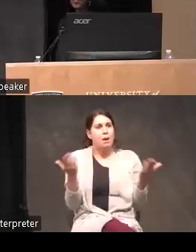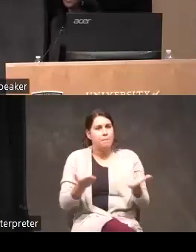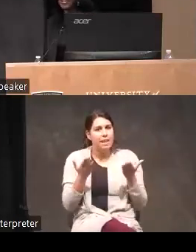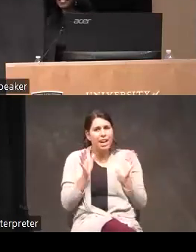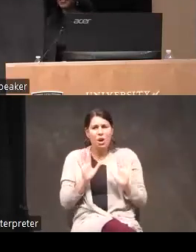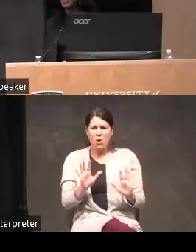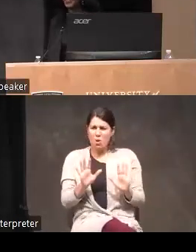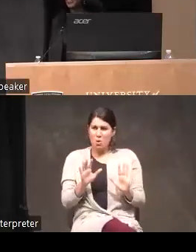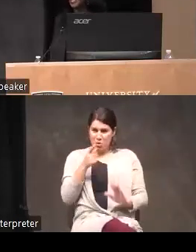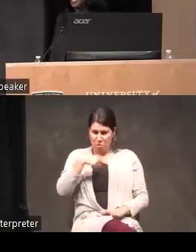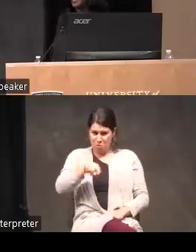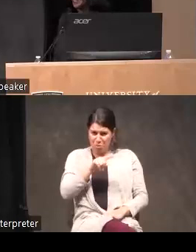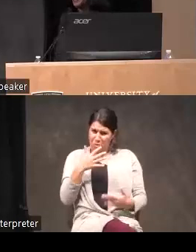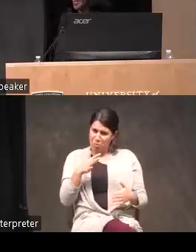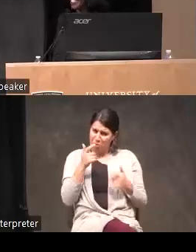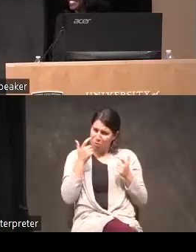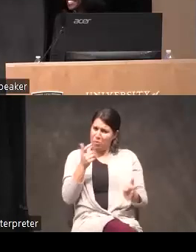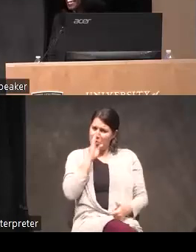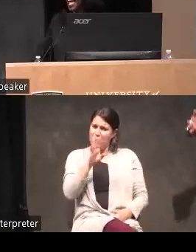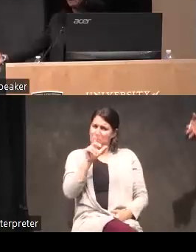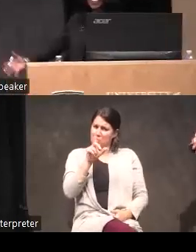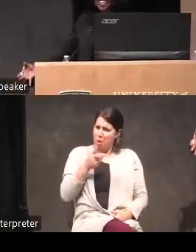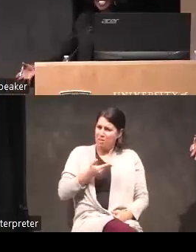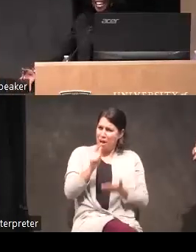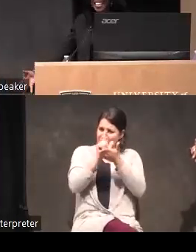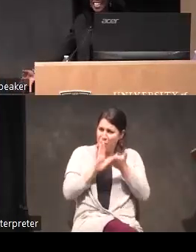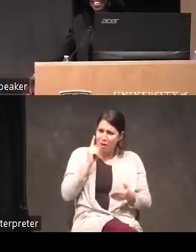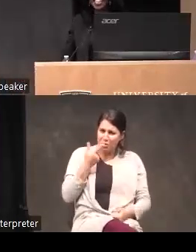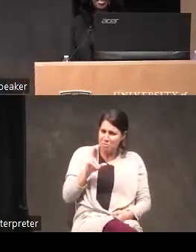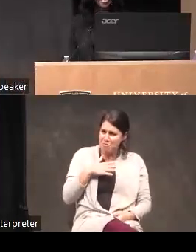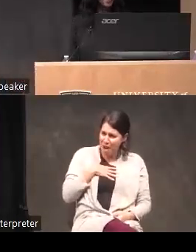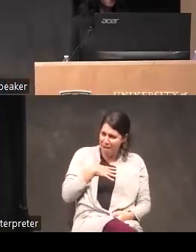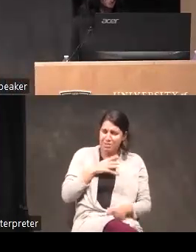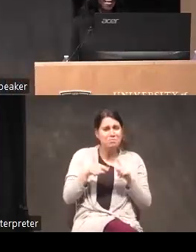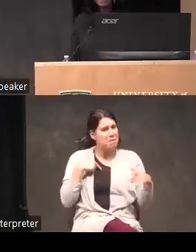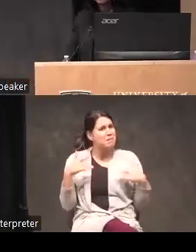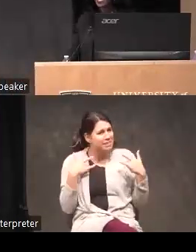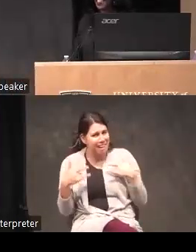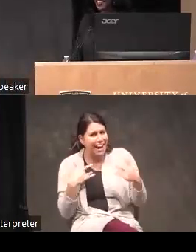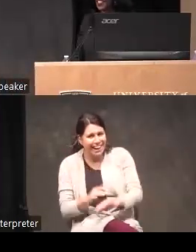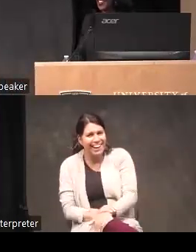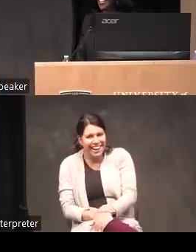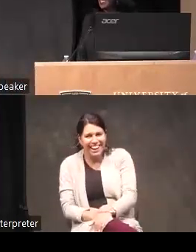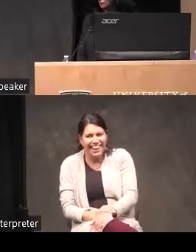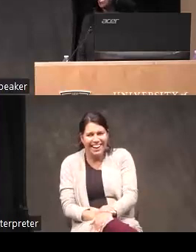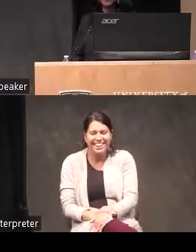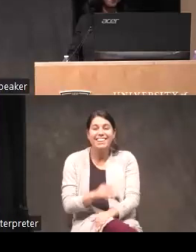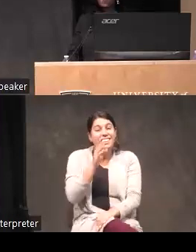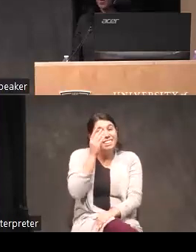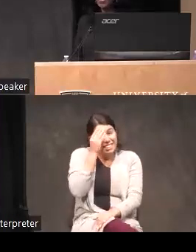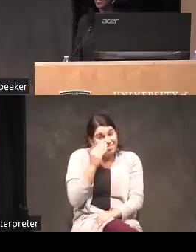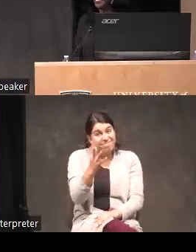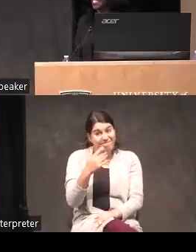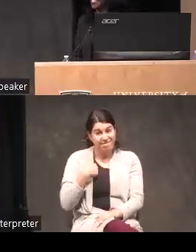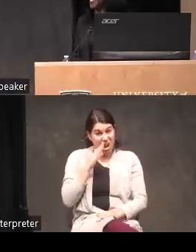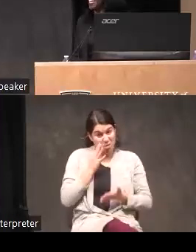bold to invite a lawyer to Grand Rounds. I'm very excited. But I have to tell you that I'm going to make the